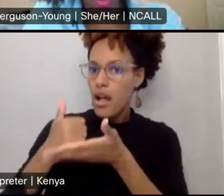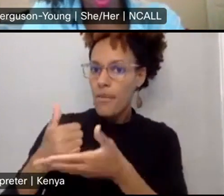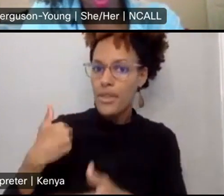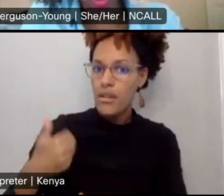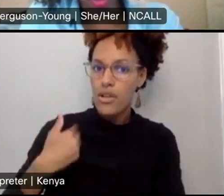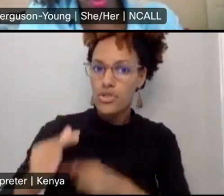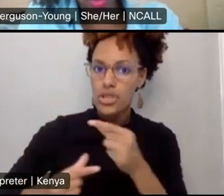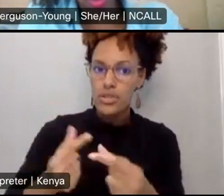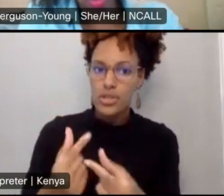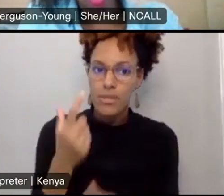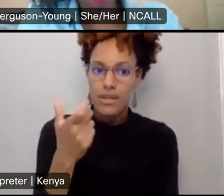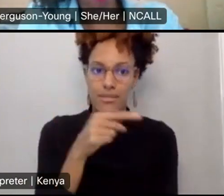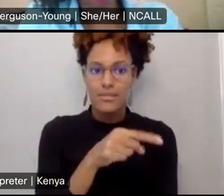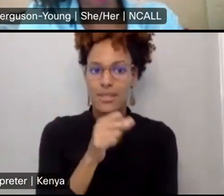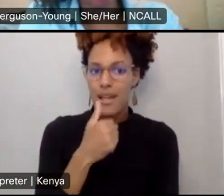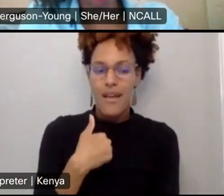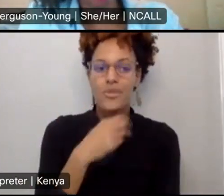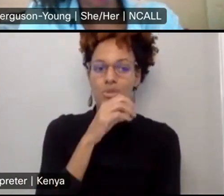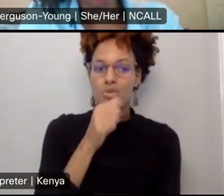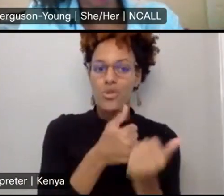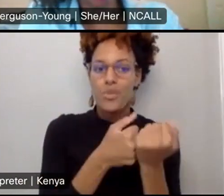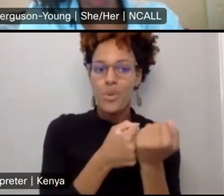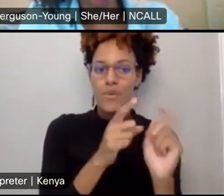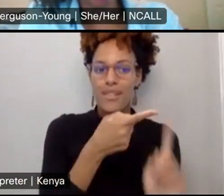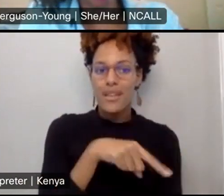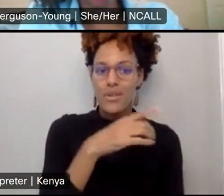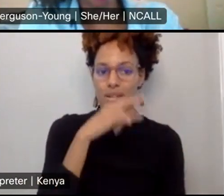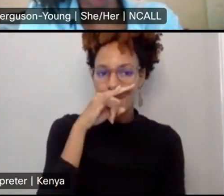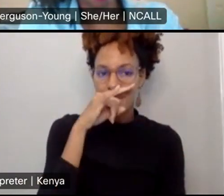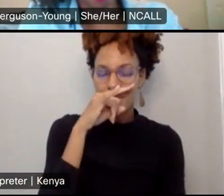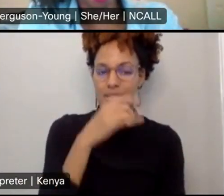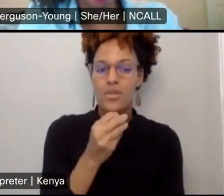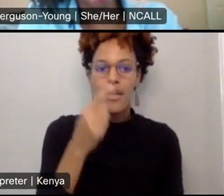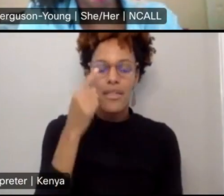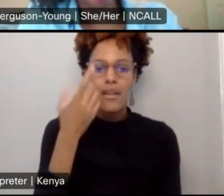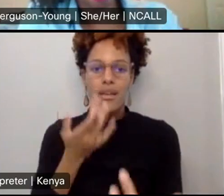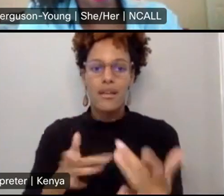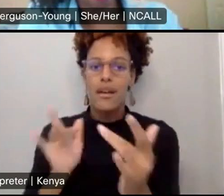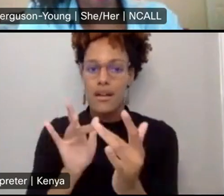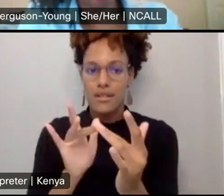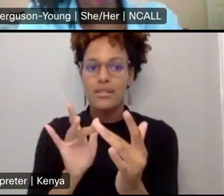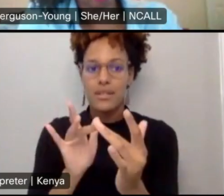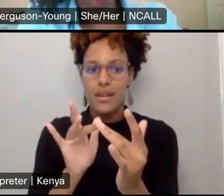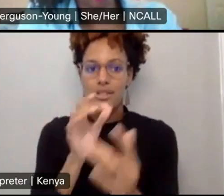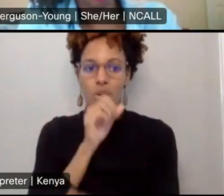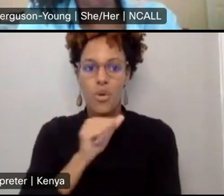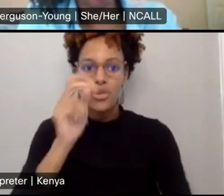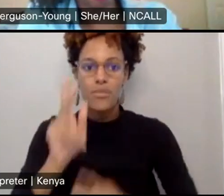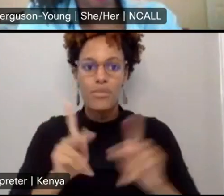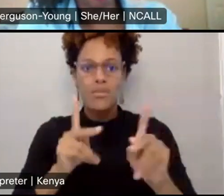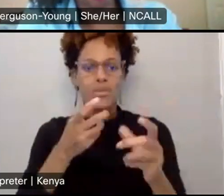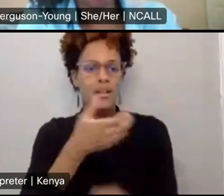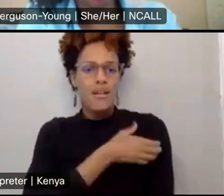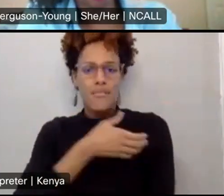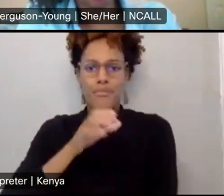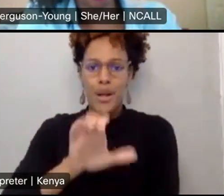generations because they didn't have any support themselves. So I think actually reaching out to elders and empowering them,